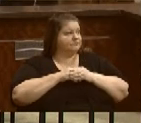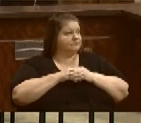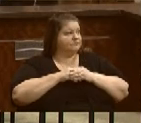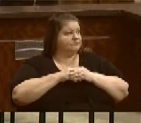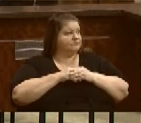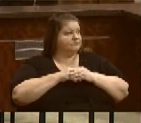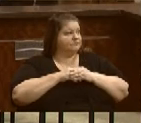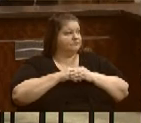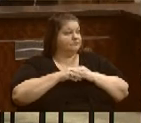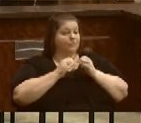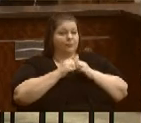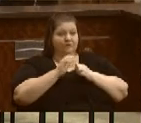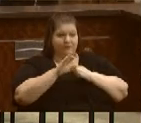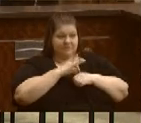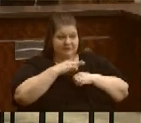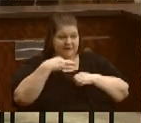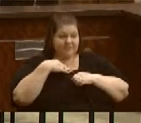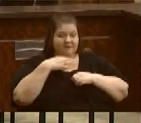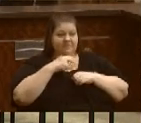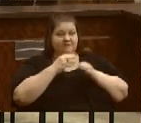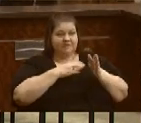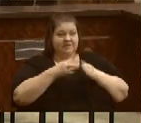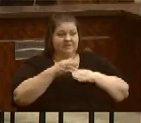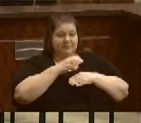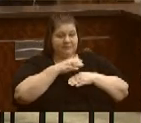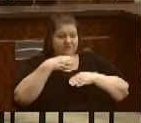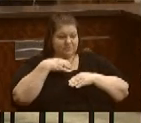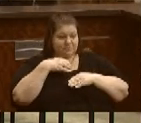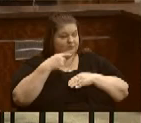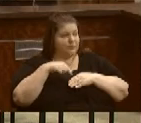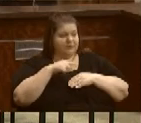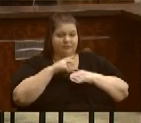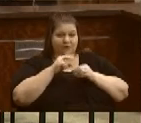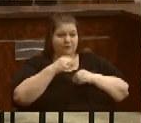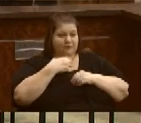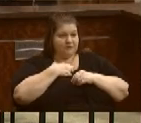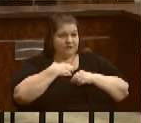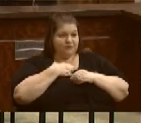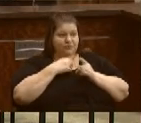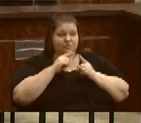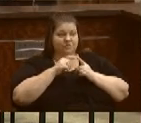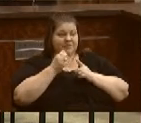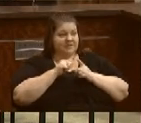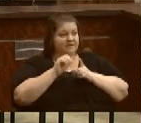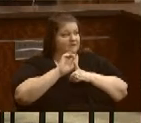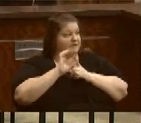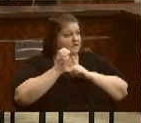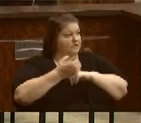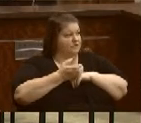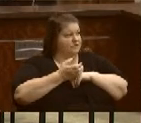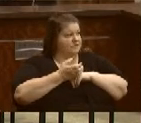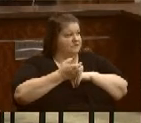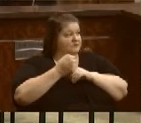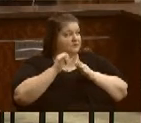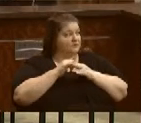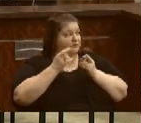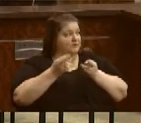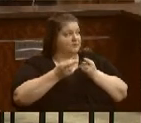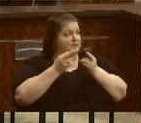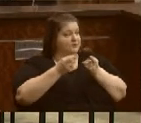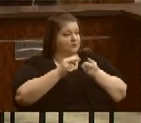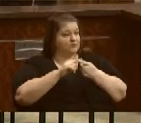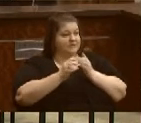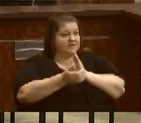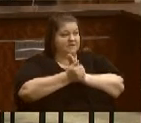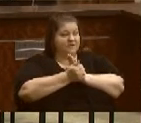with your staff, with the Planning Commission. We have no objection to any of the conditions which have been recommended to be attached